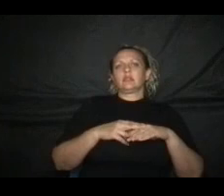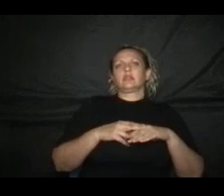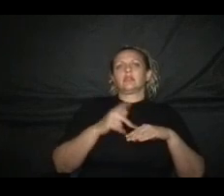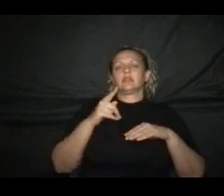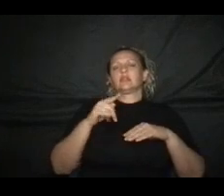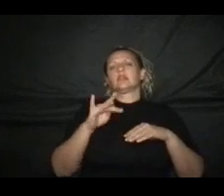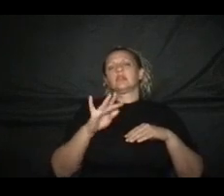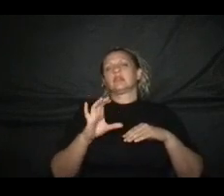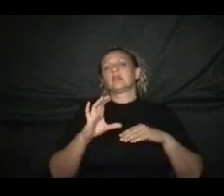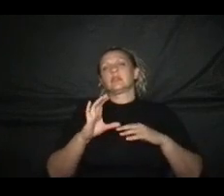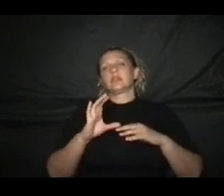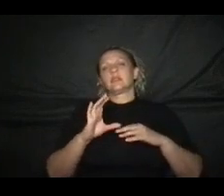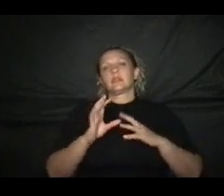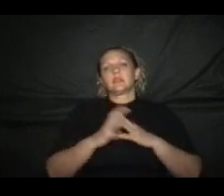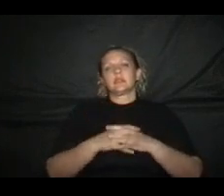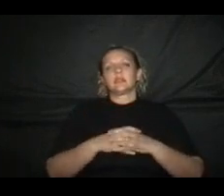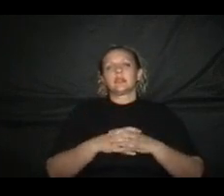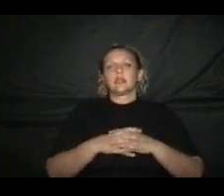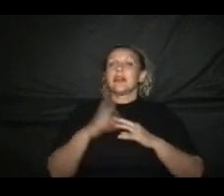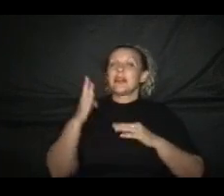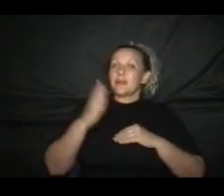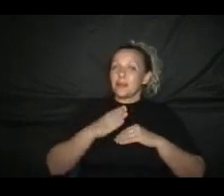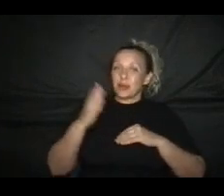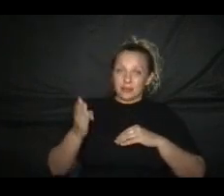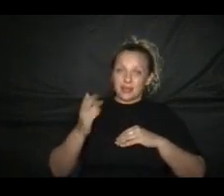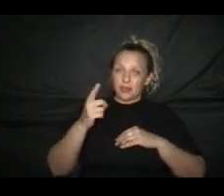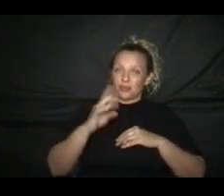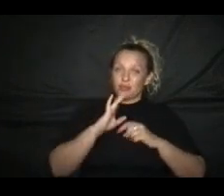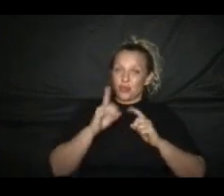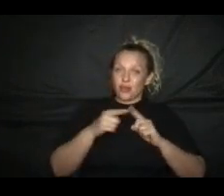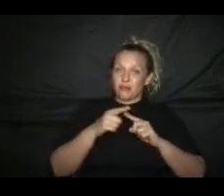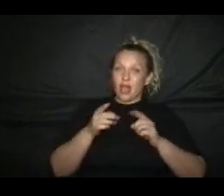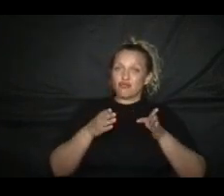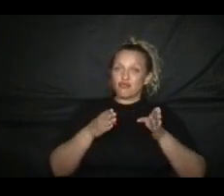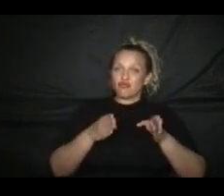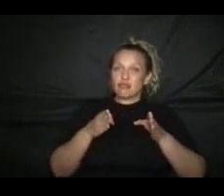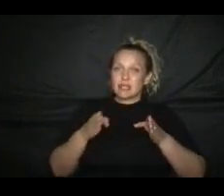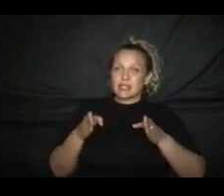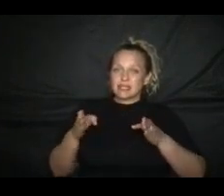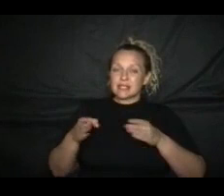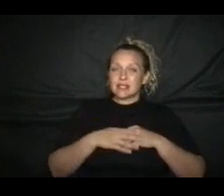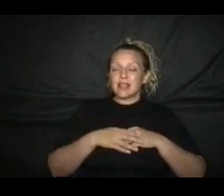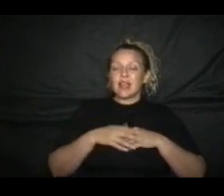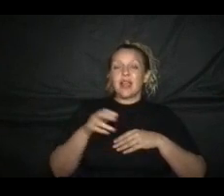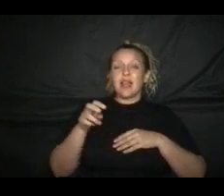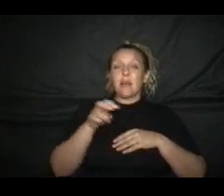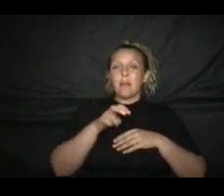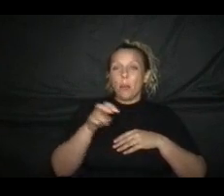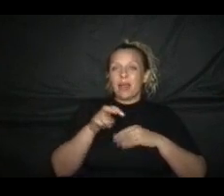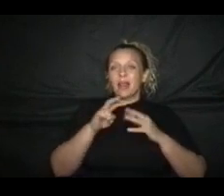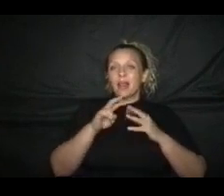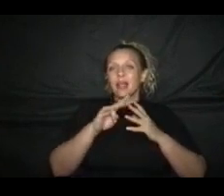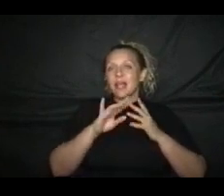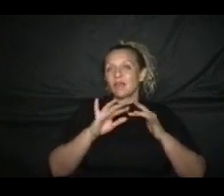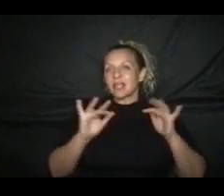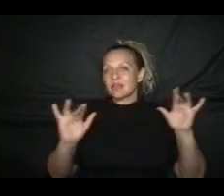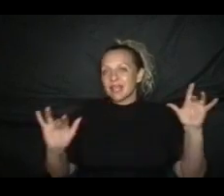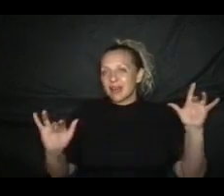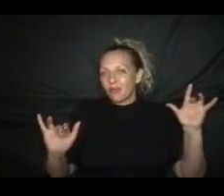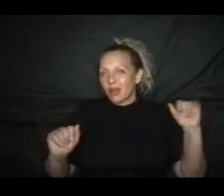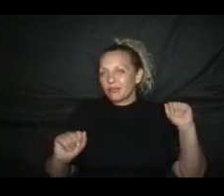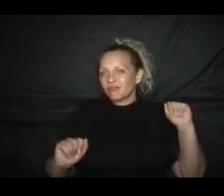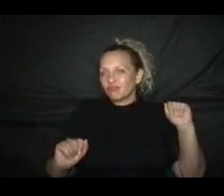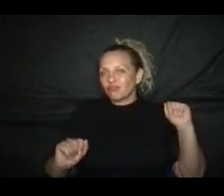and Boynton Beach. When you're talking about streets and mobility, et cetera, et cetera, et cetera, I'm